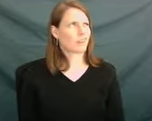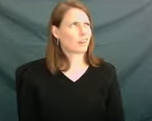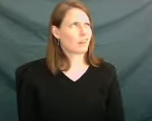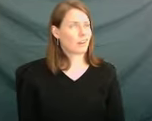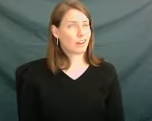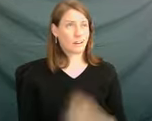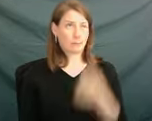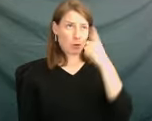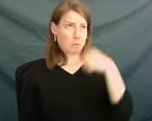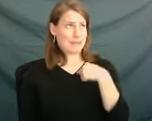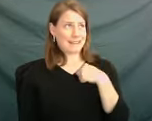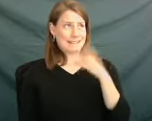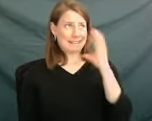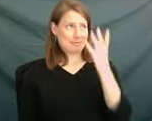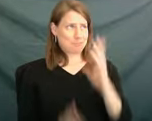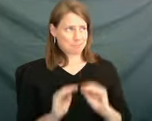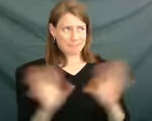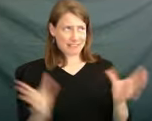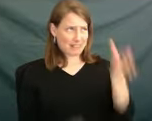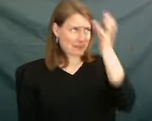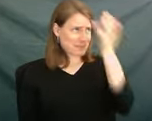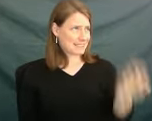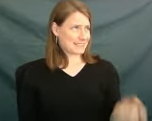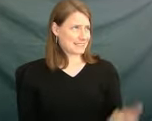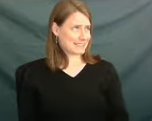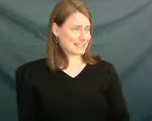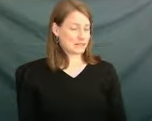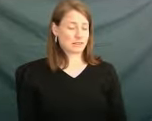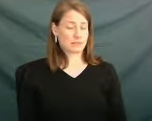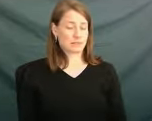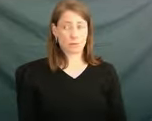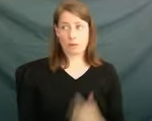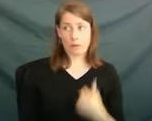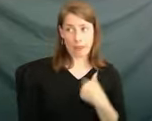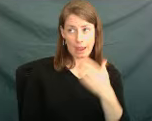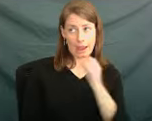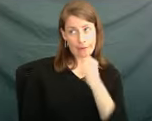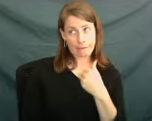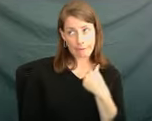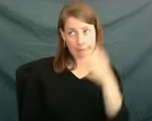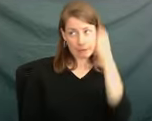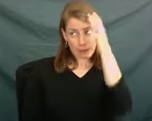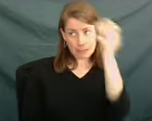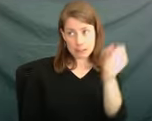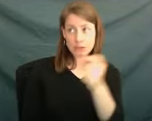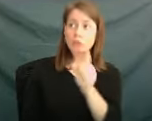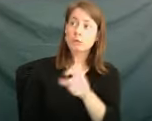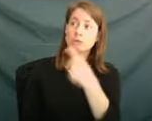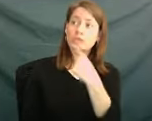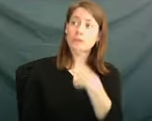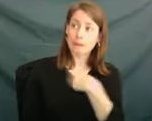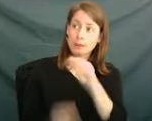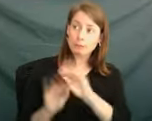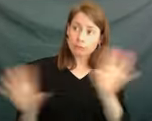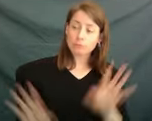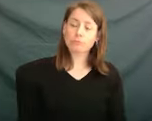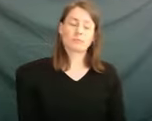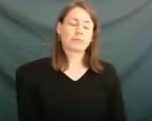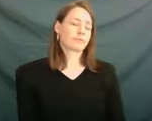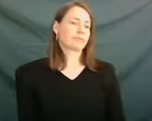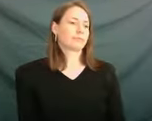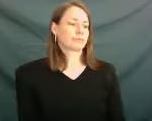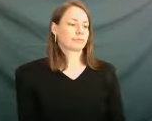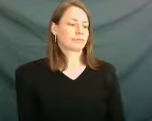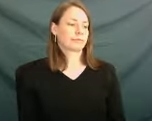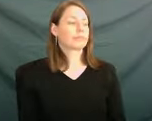common sense, Okay. so I need to know. An independent learner should try things because they're scared to try things and then get it wrong like that. So you want to see an